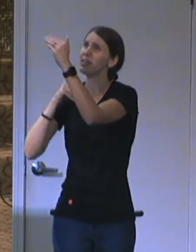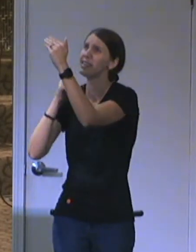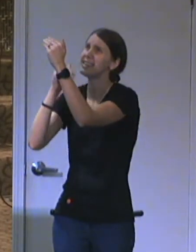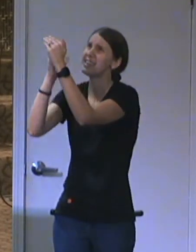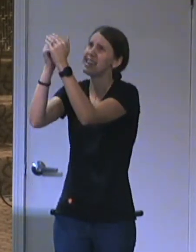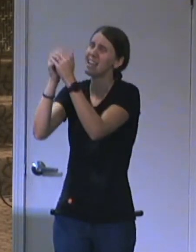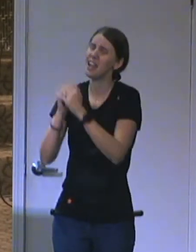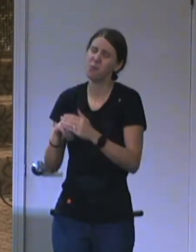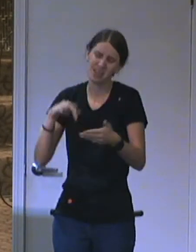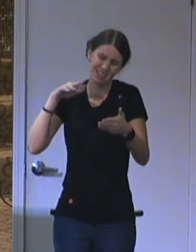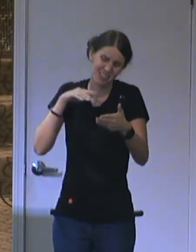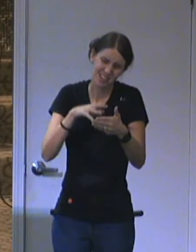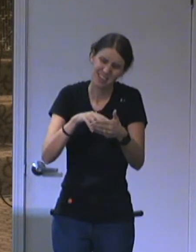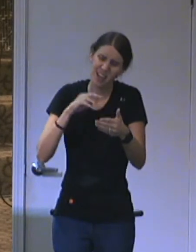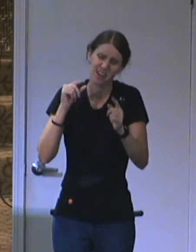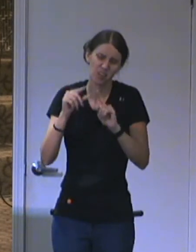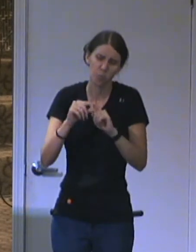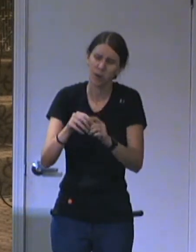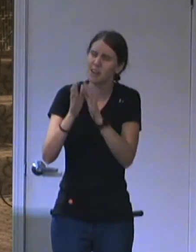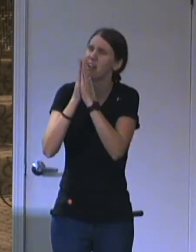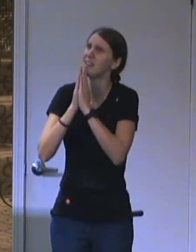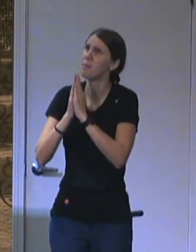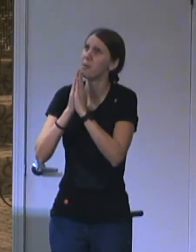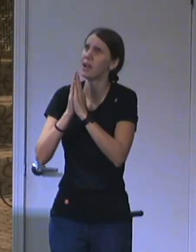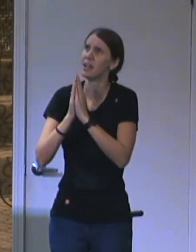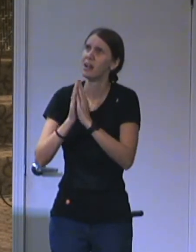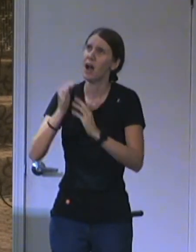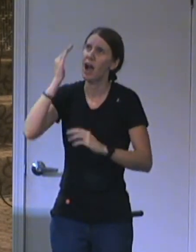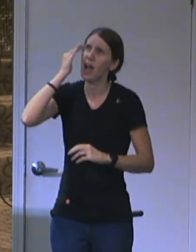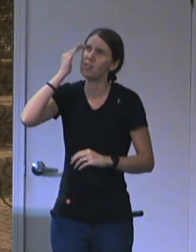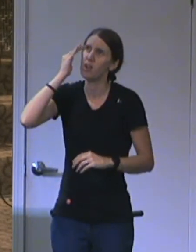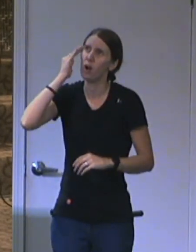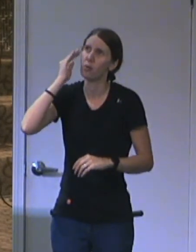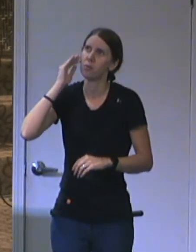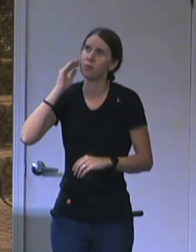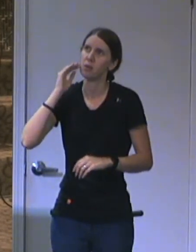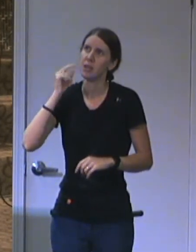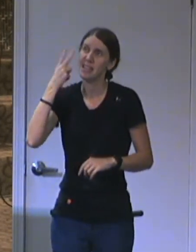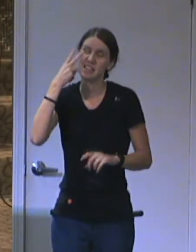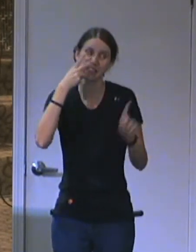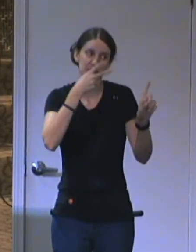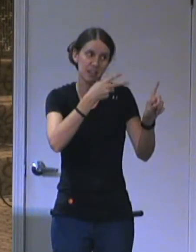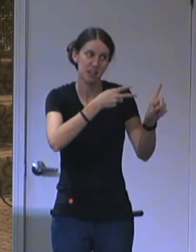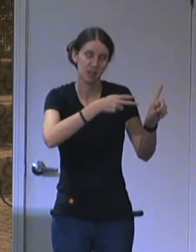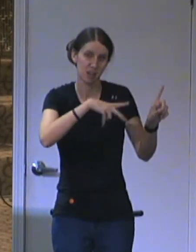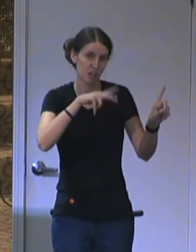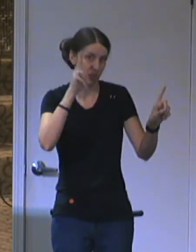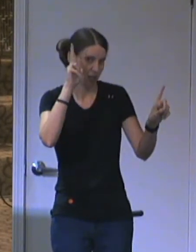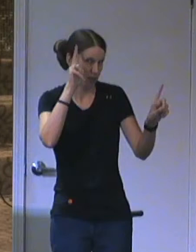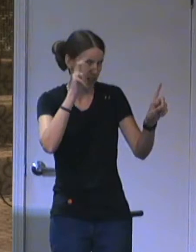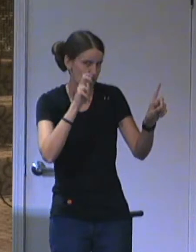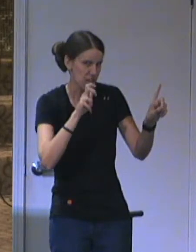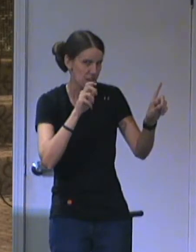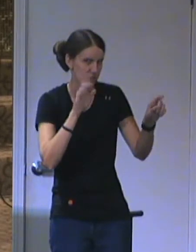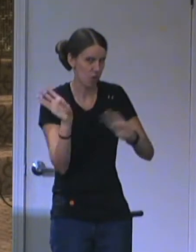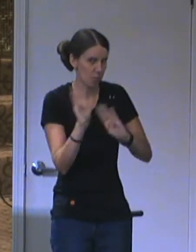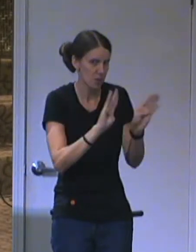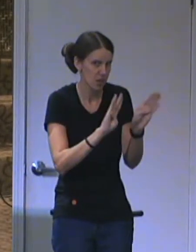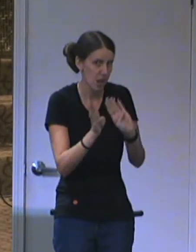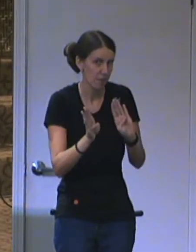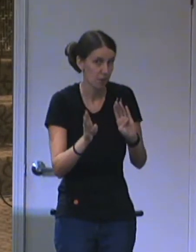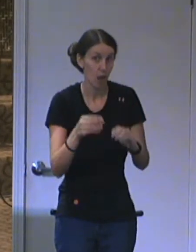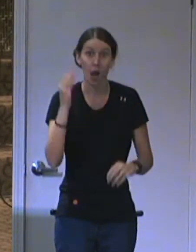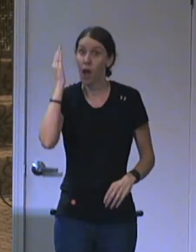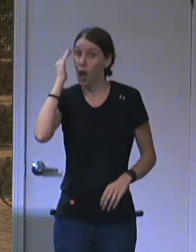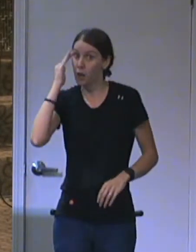Holy Spirit is speaking clearly to me, I will recognize the evil words of the evil workers. I will recognize when my attitude starts to get